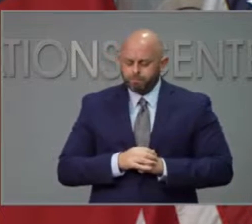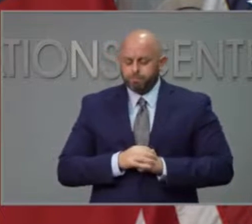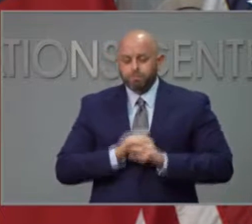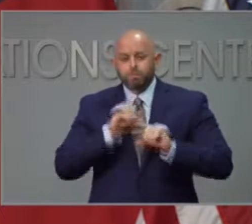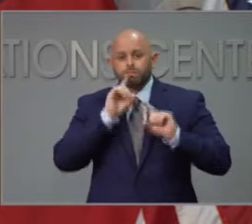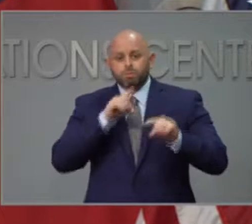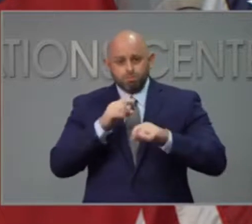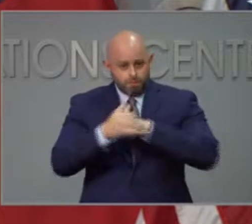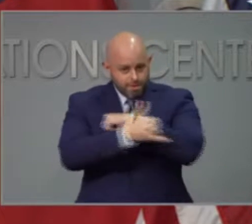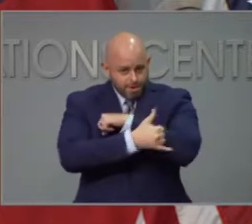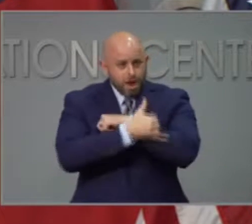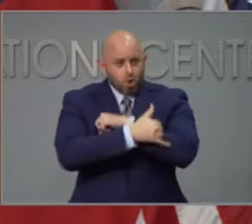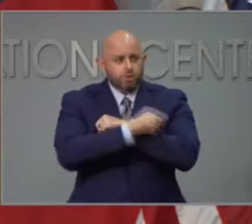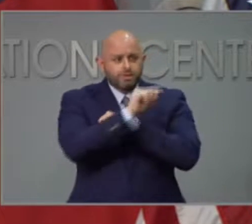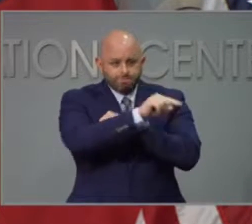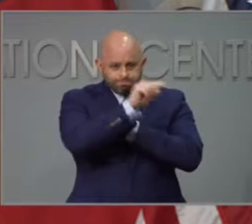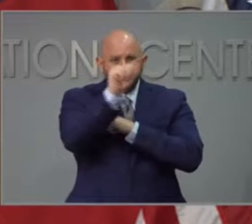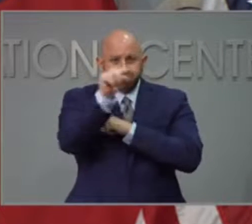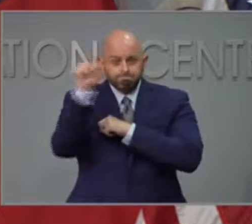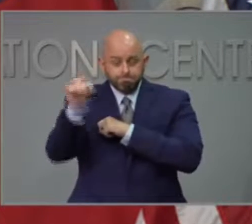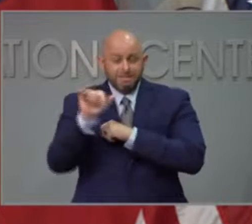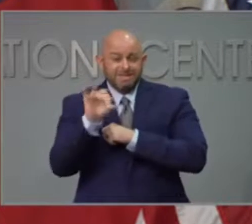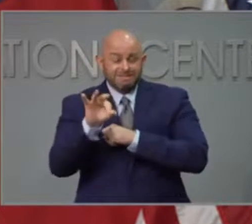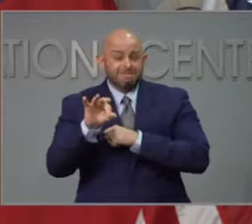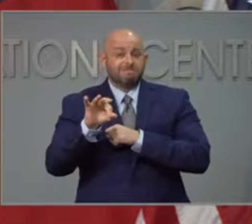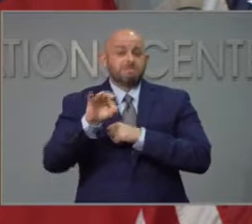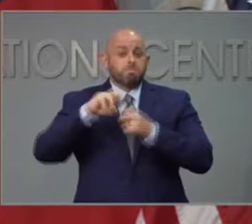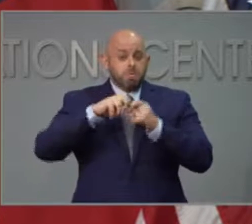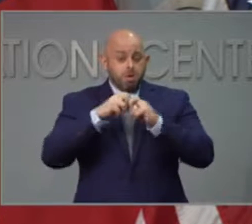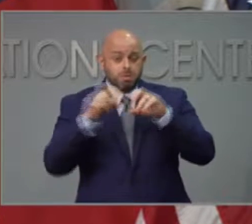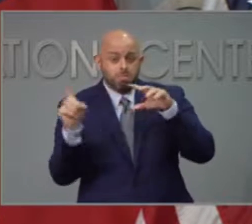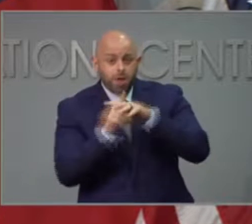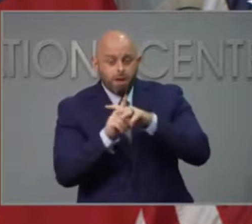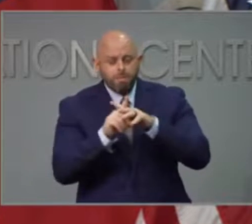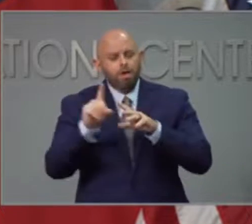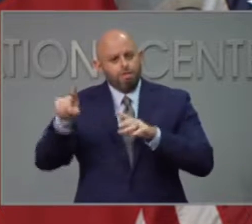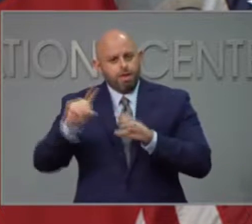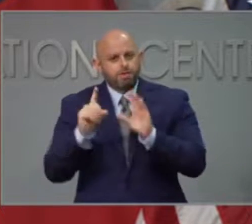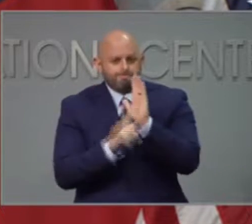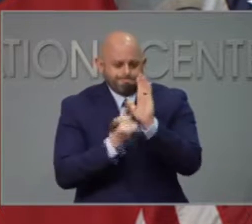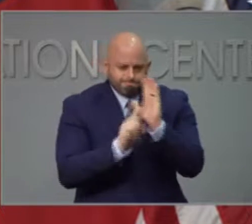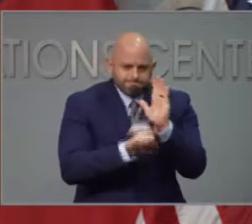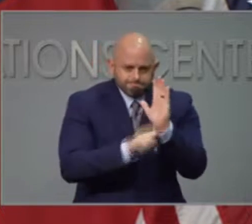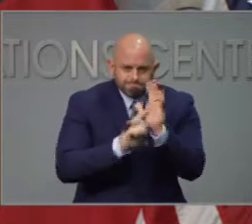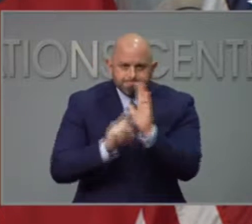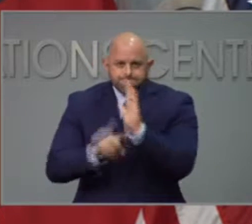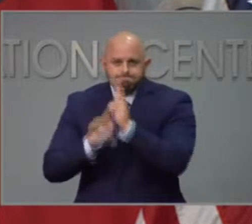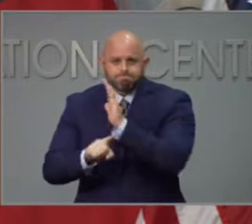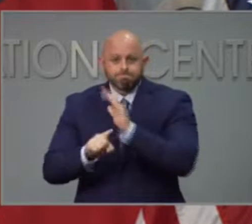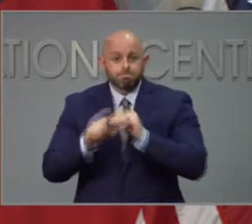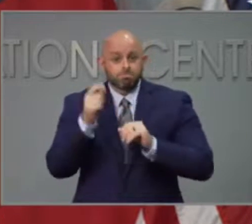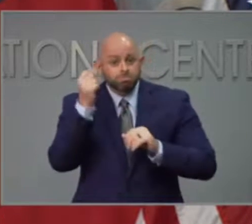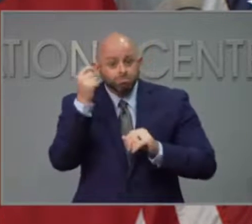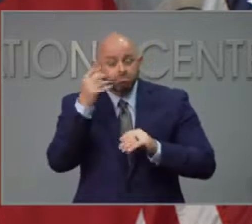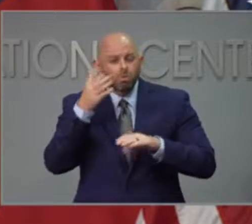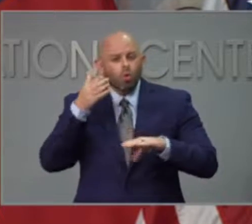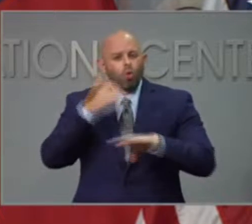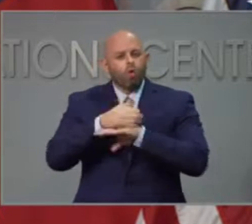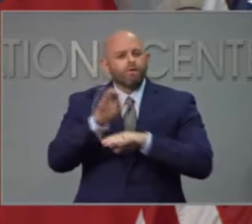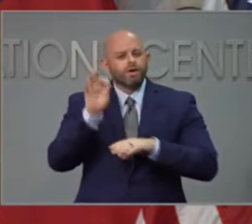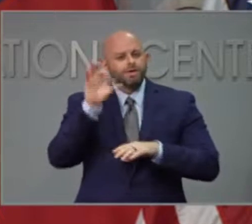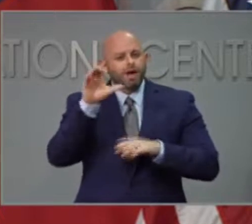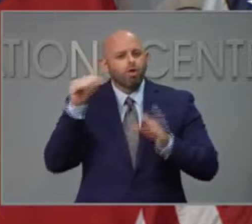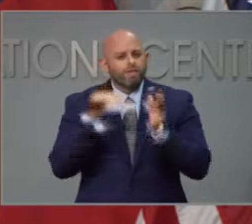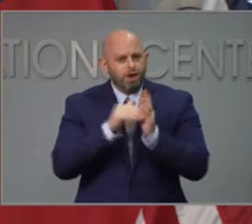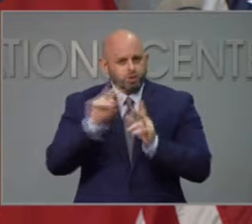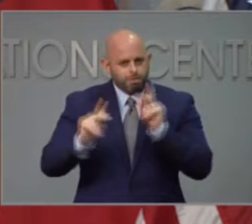look into instances. It's not been really widespread, but obviously given that over 900,000 individuals